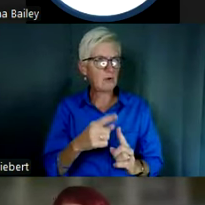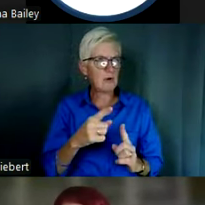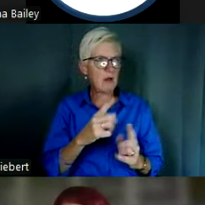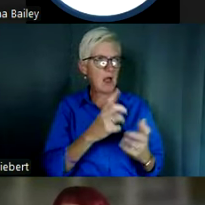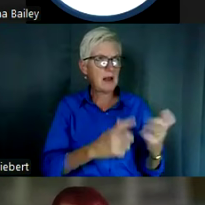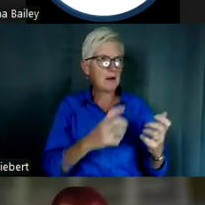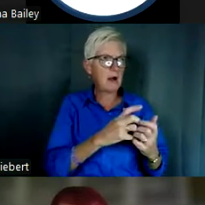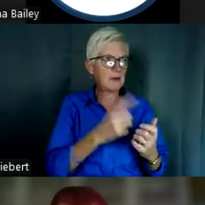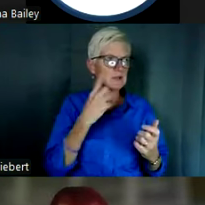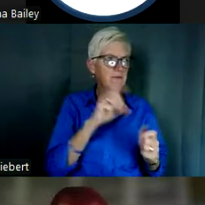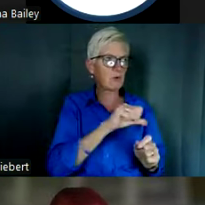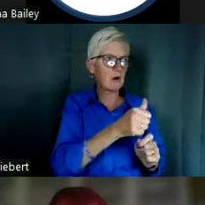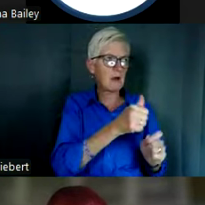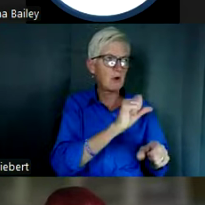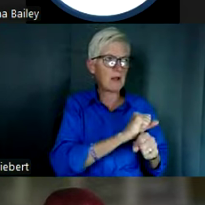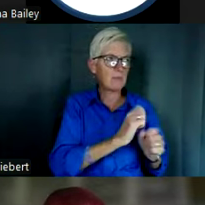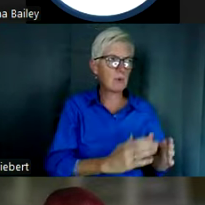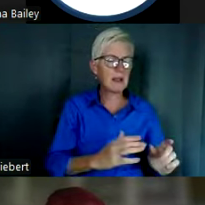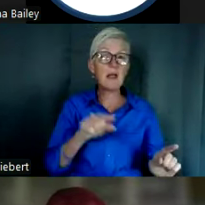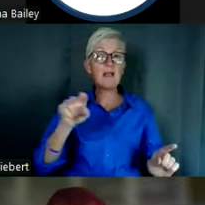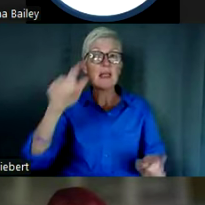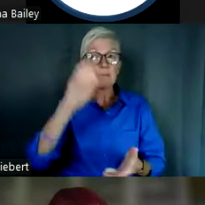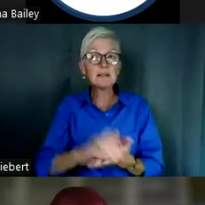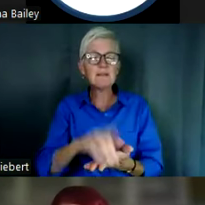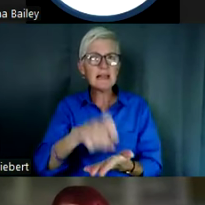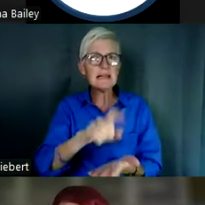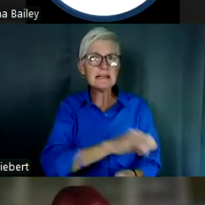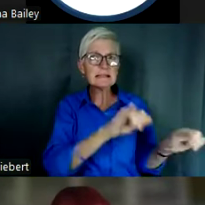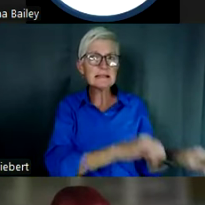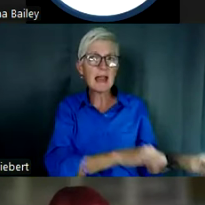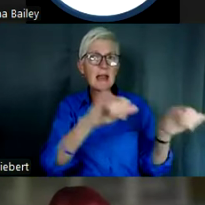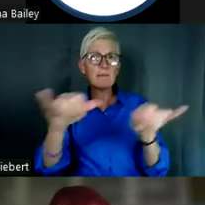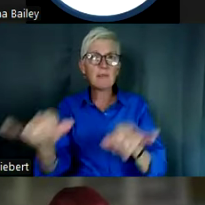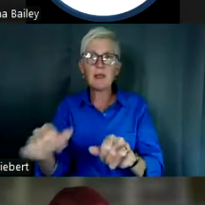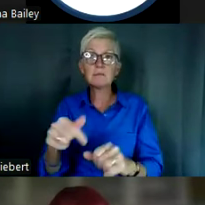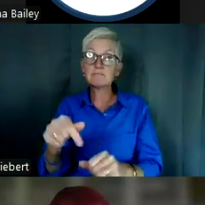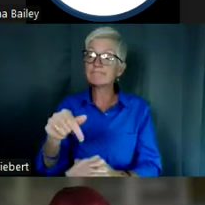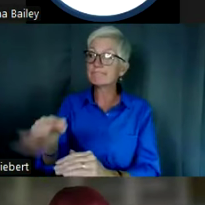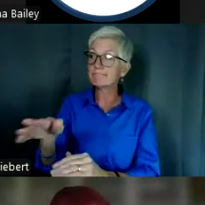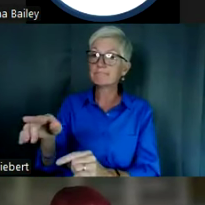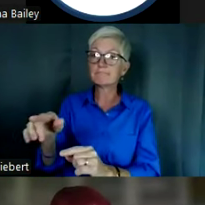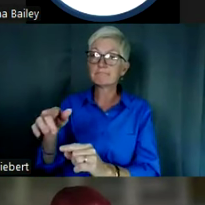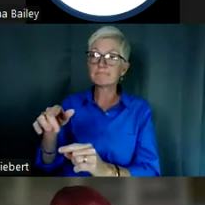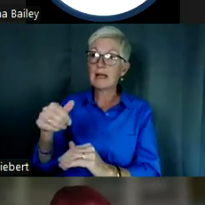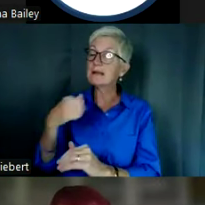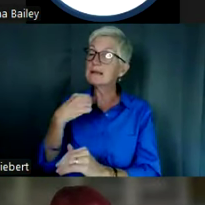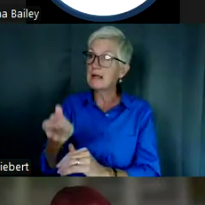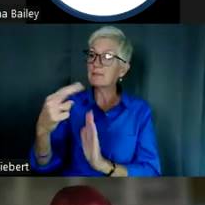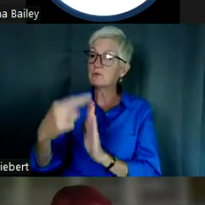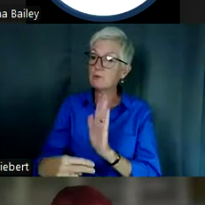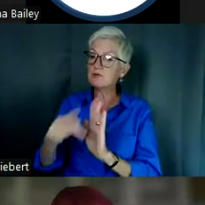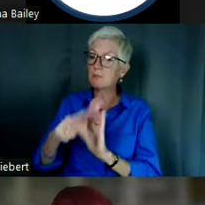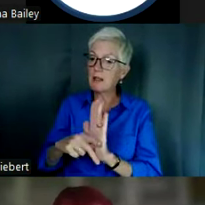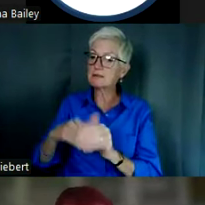have, if they believe that they need that same accommodation, you can direct them to your policies, practices, and procedures for requesting